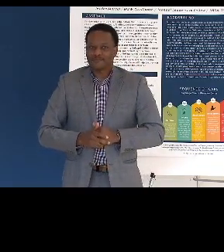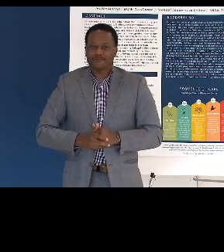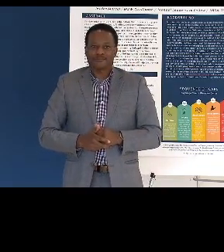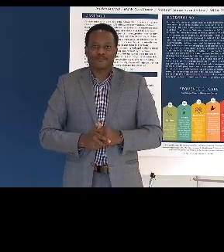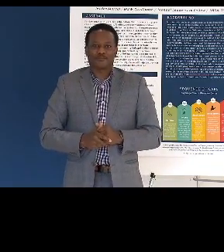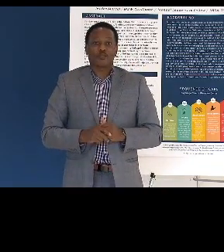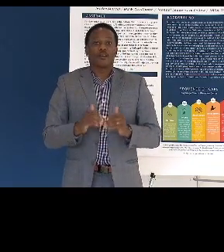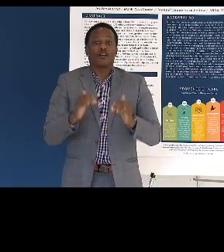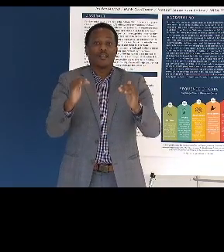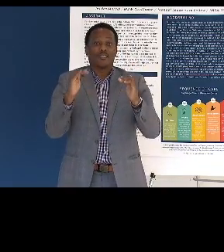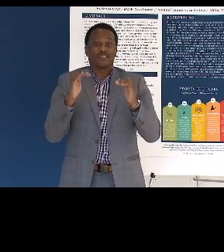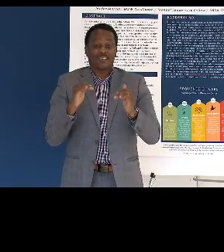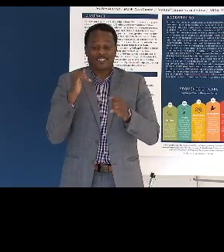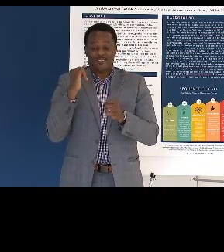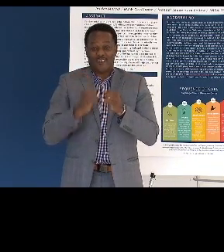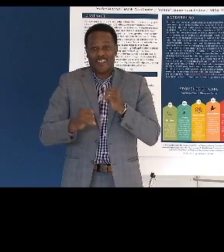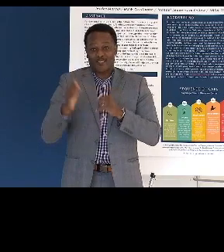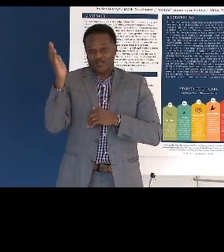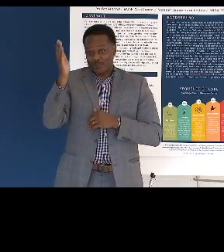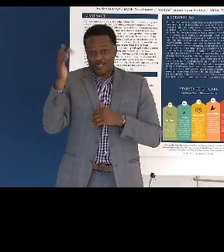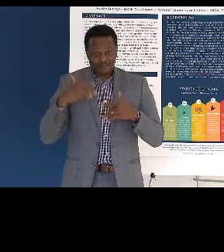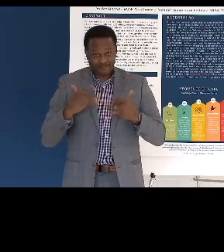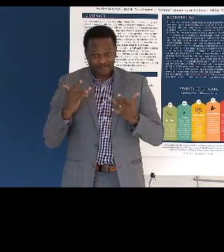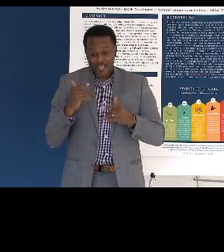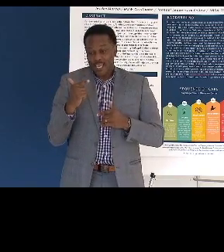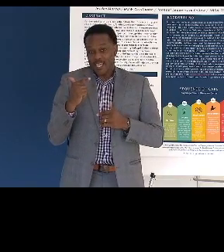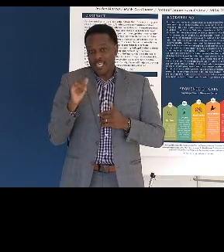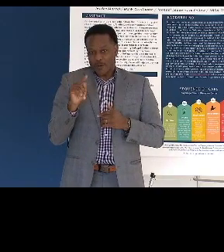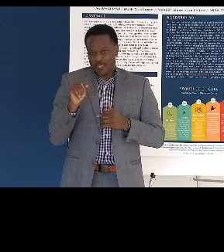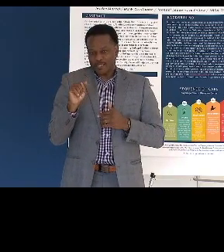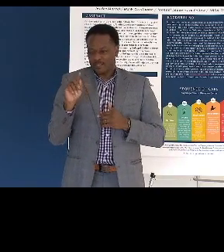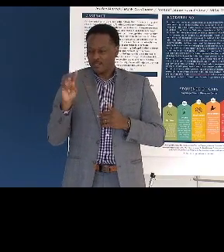The next and final speaker is Garrett Wheeler.